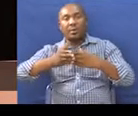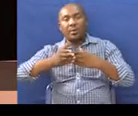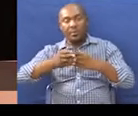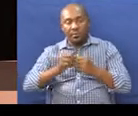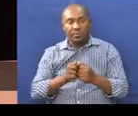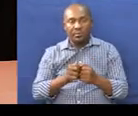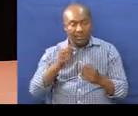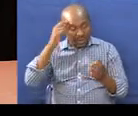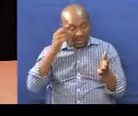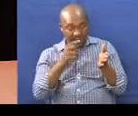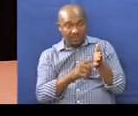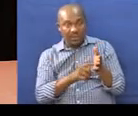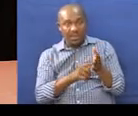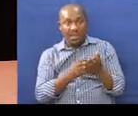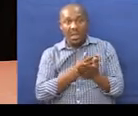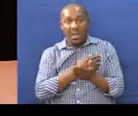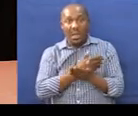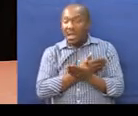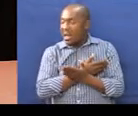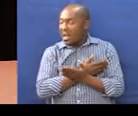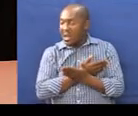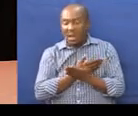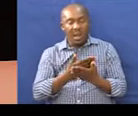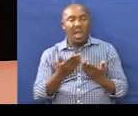implies that non-reducing sugar